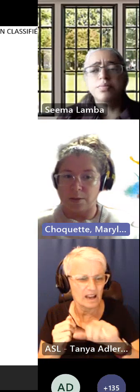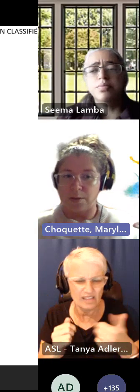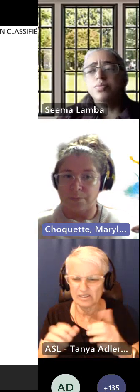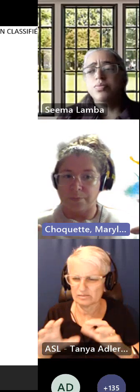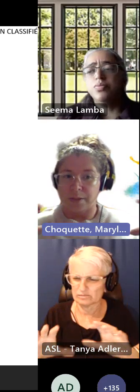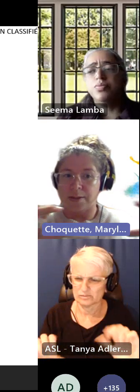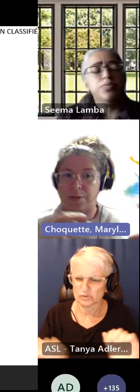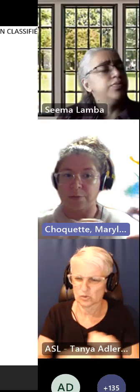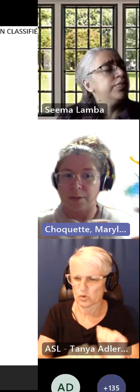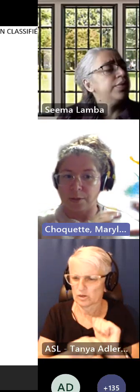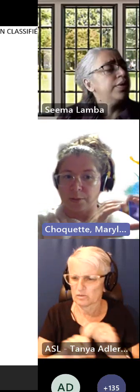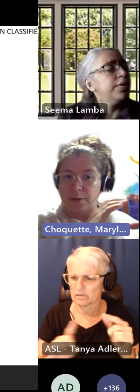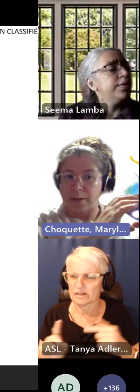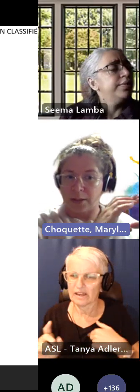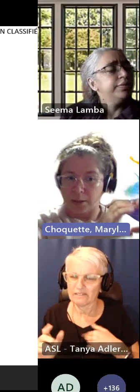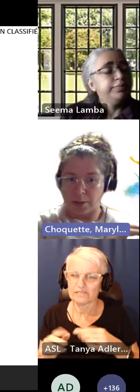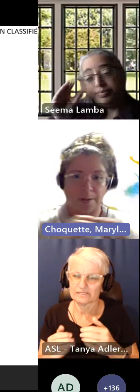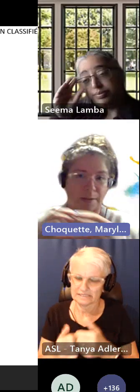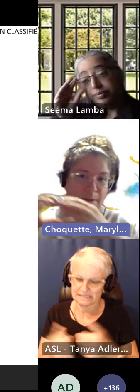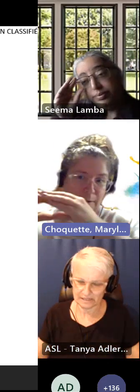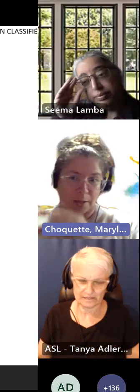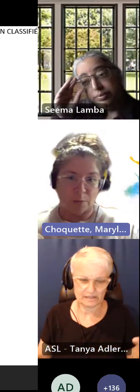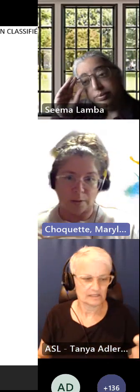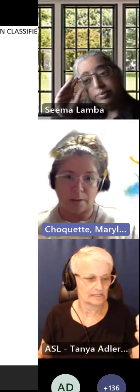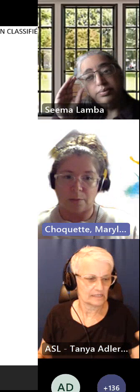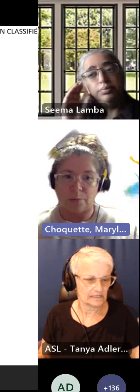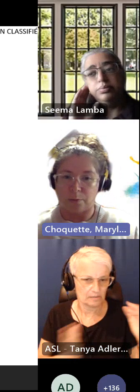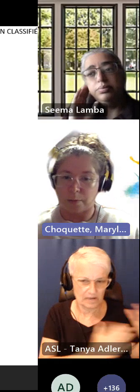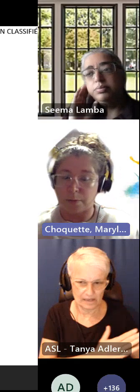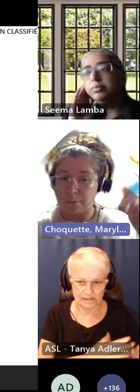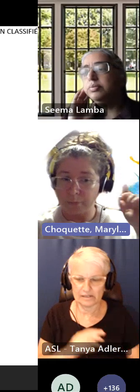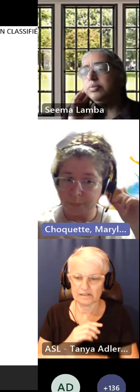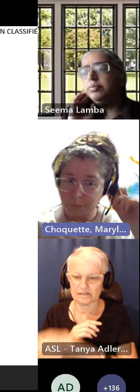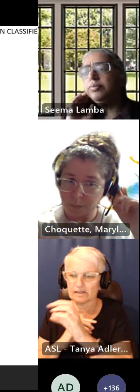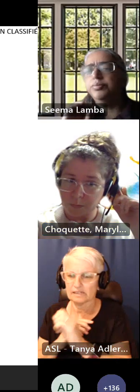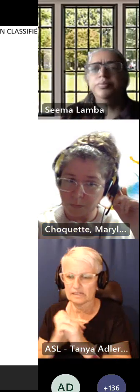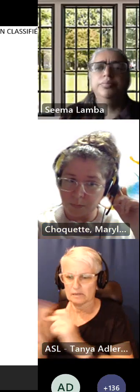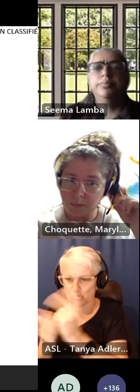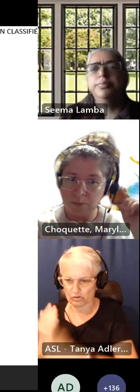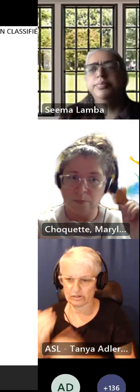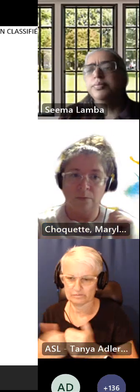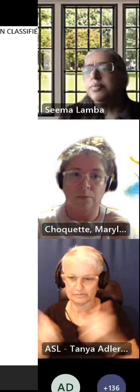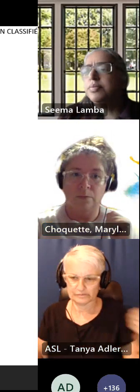it's just there's a difference between the EE plans and the actual EE programs.